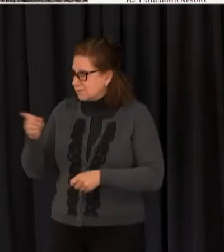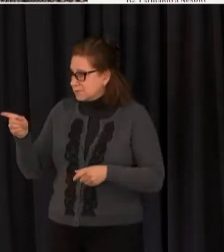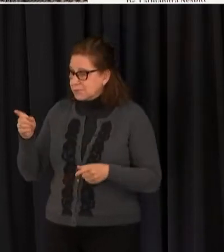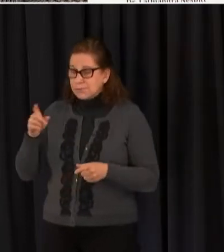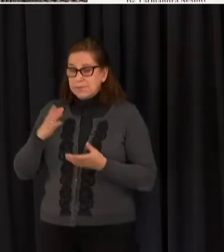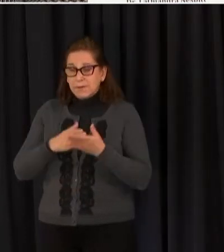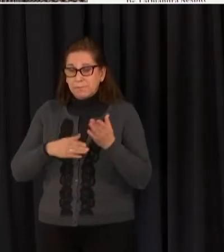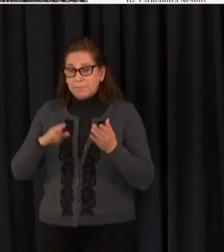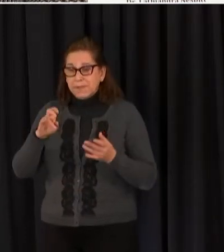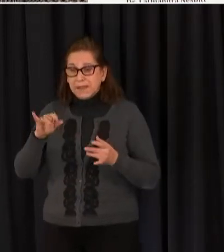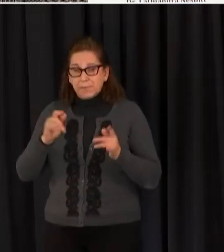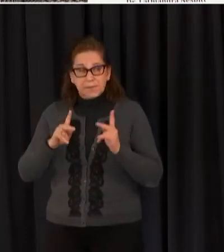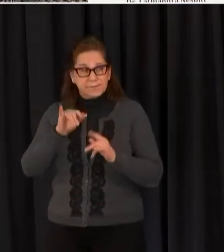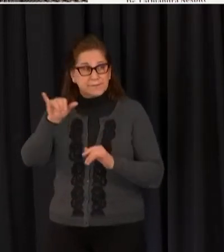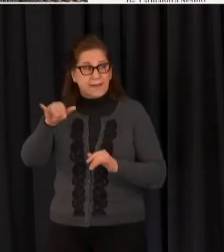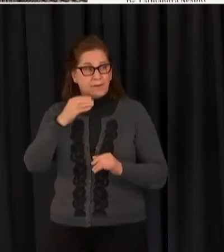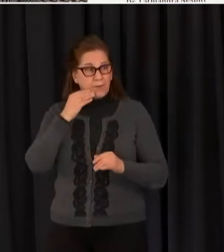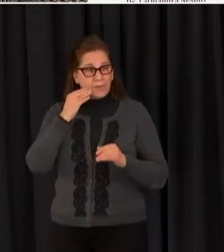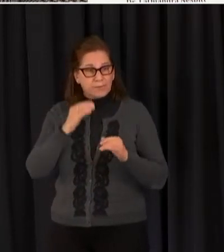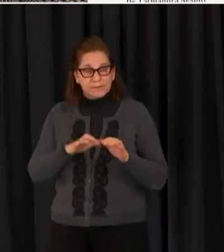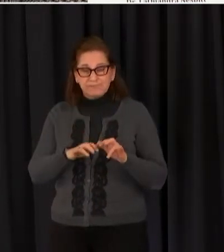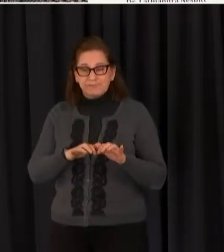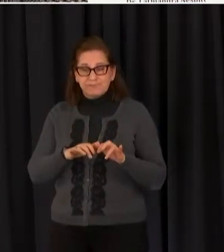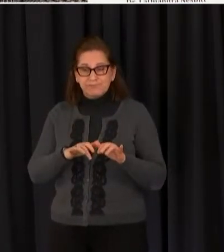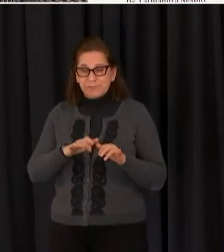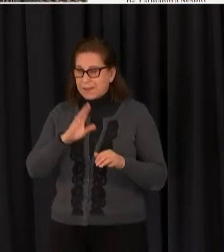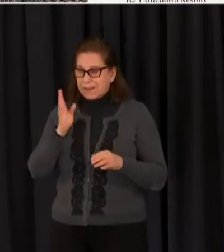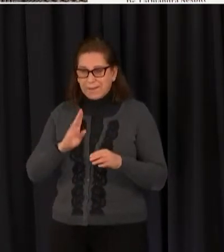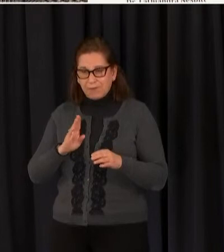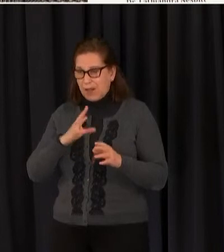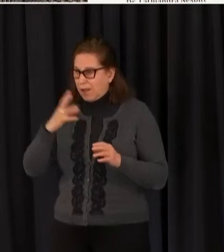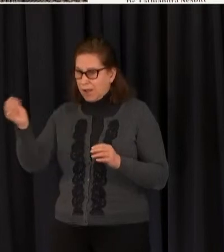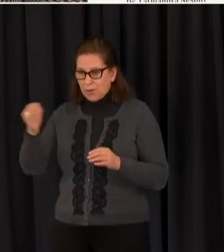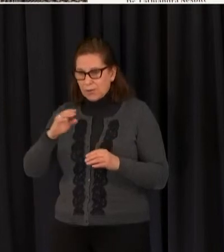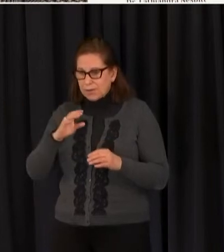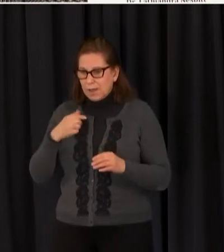not designed to bring all of them into the system. This is more